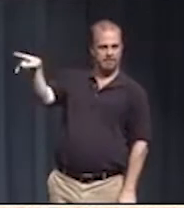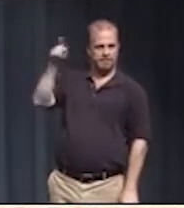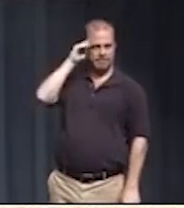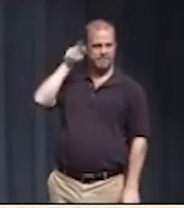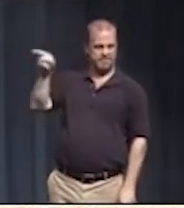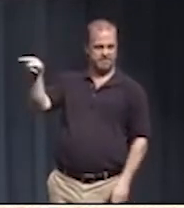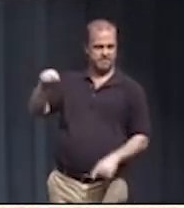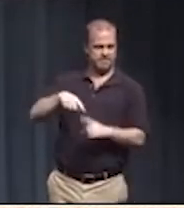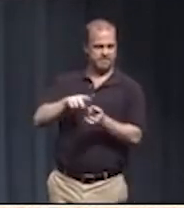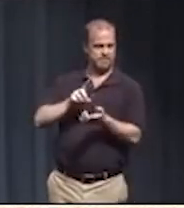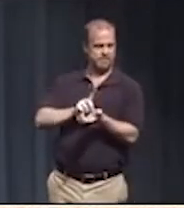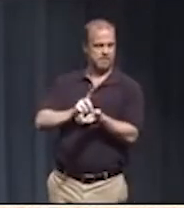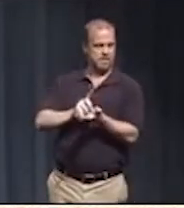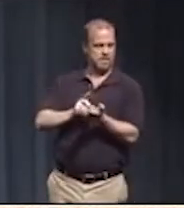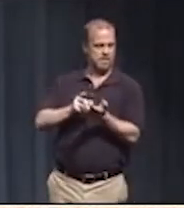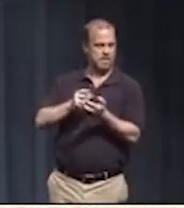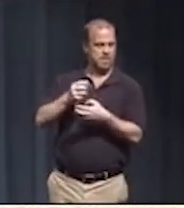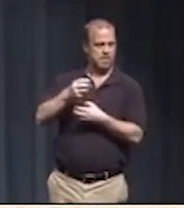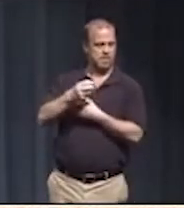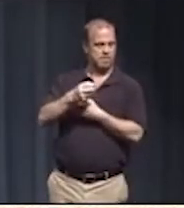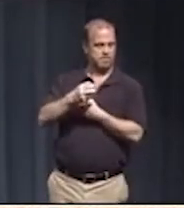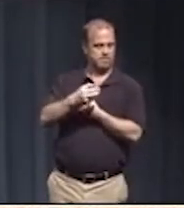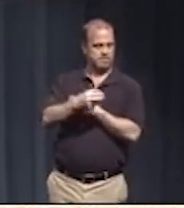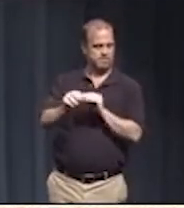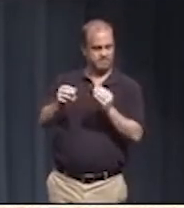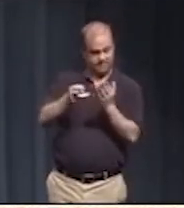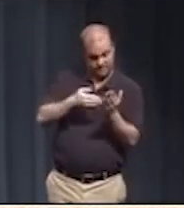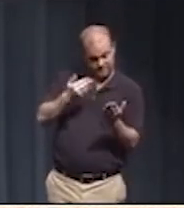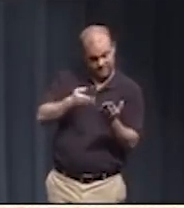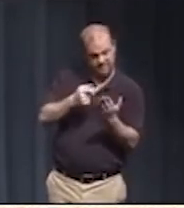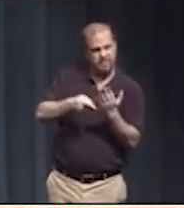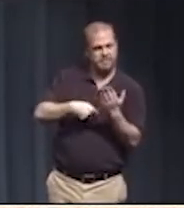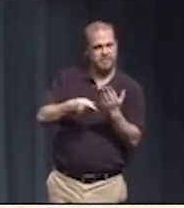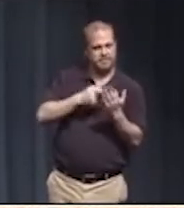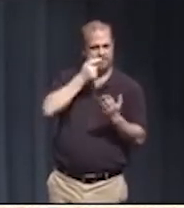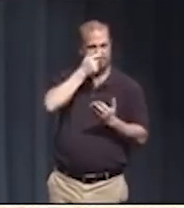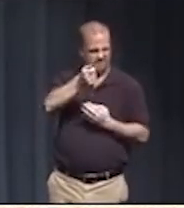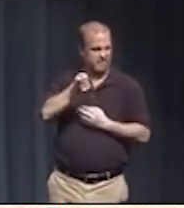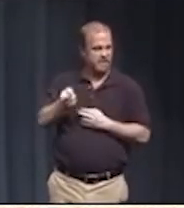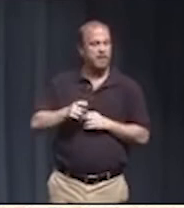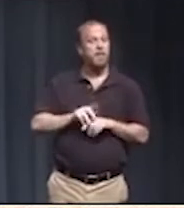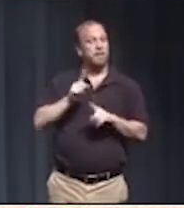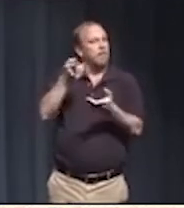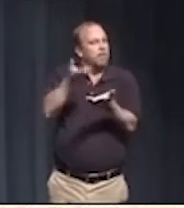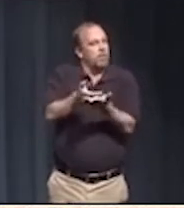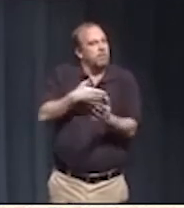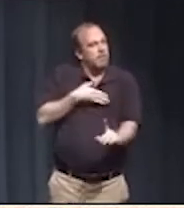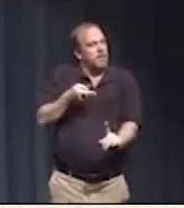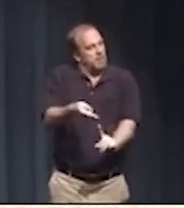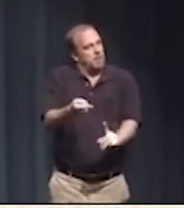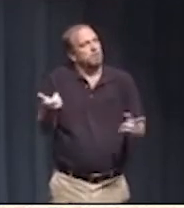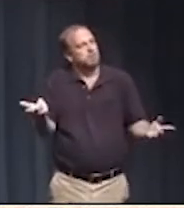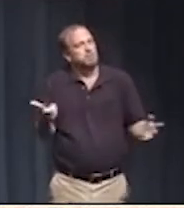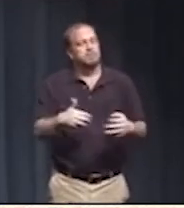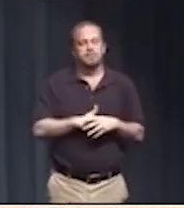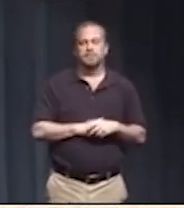in a doctor's office while thumbing through a magazine one day. But it goes to prove my point.